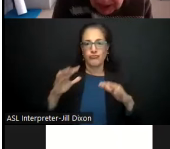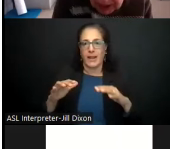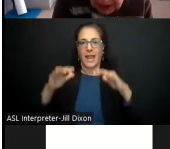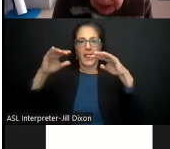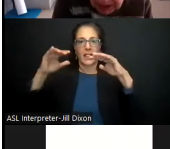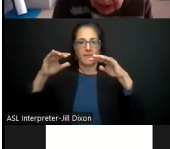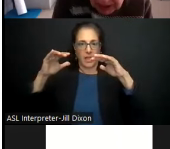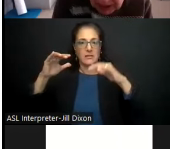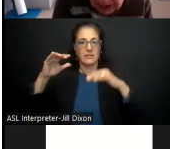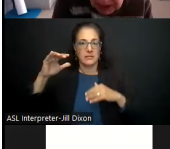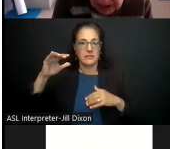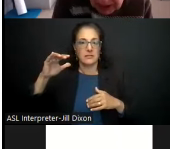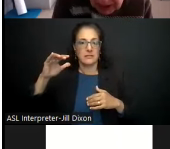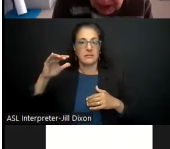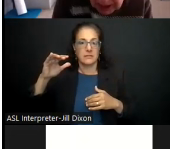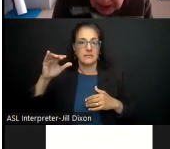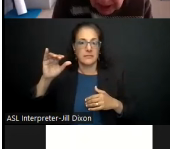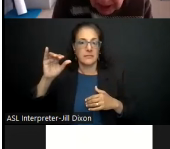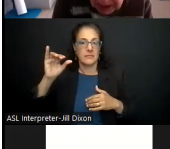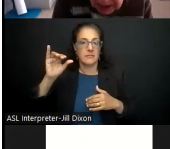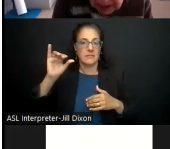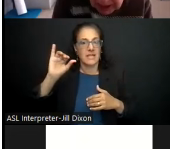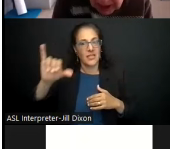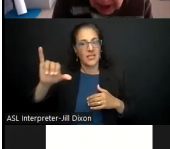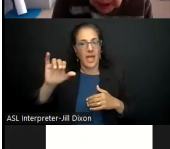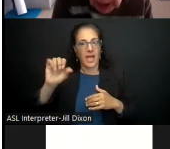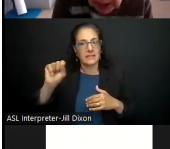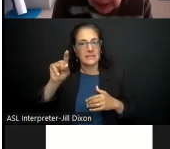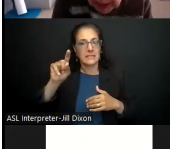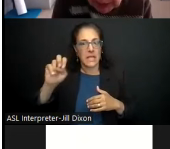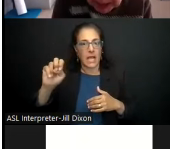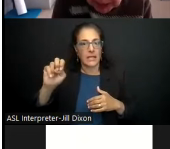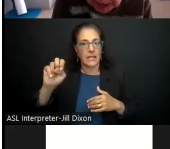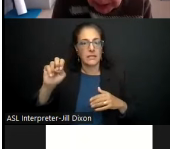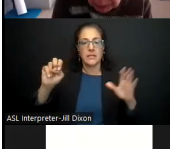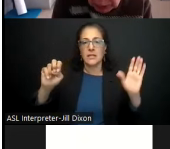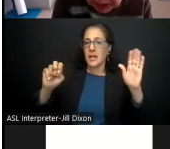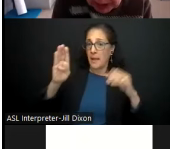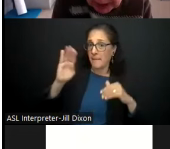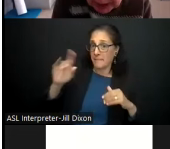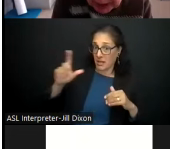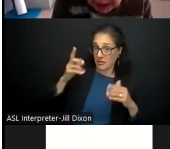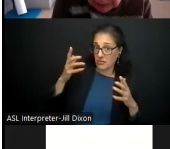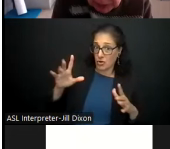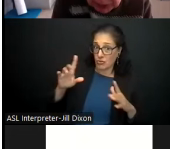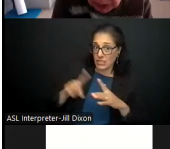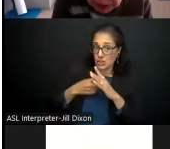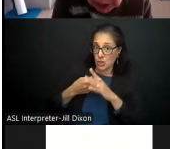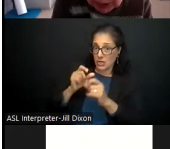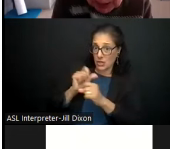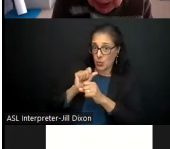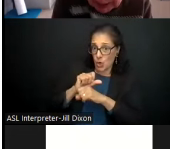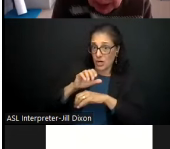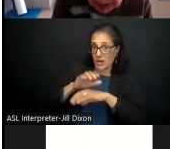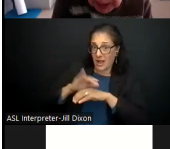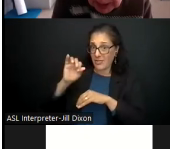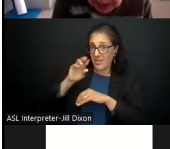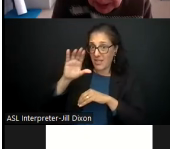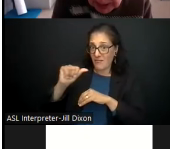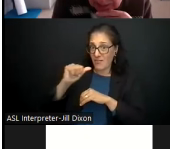of the site there. And have they started work on the infrastructure